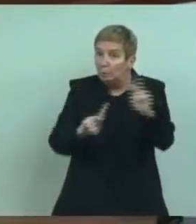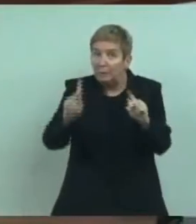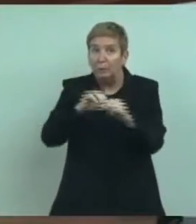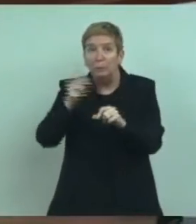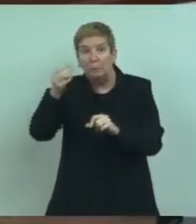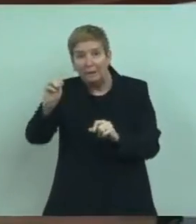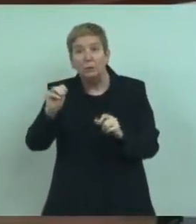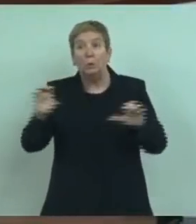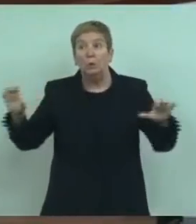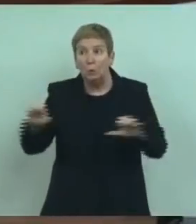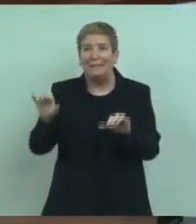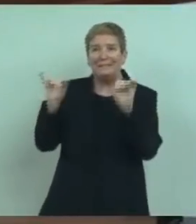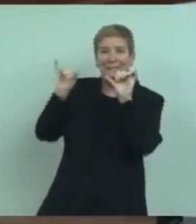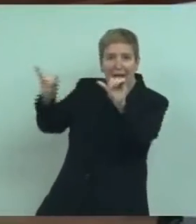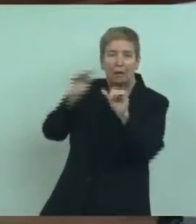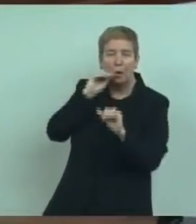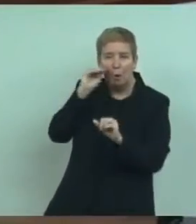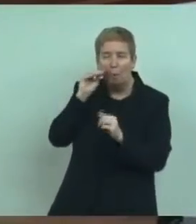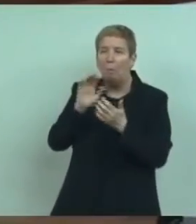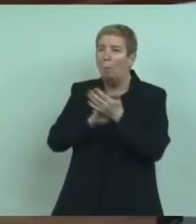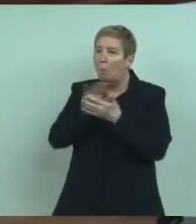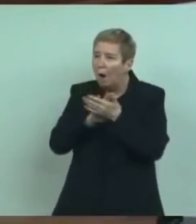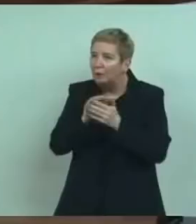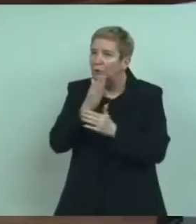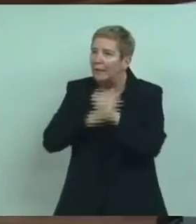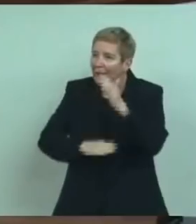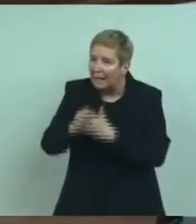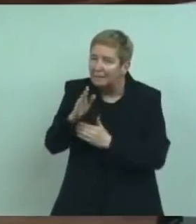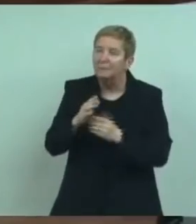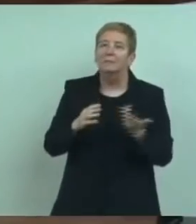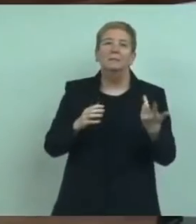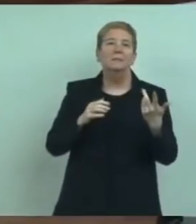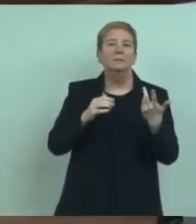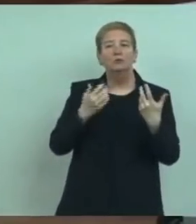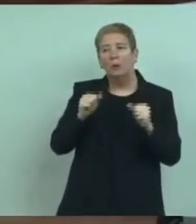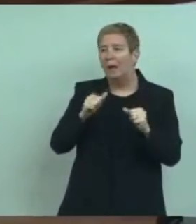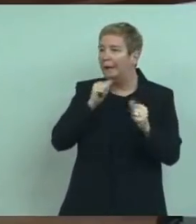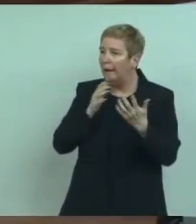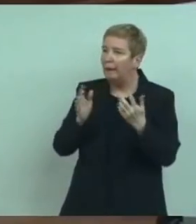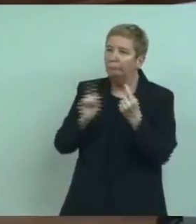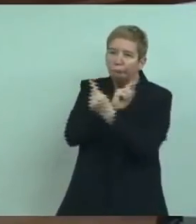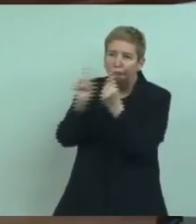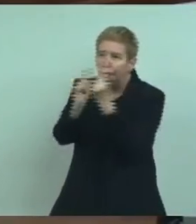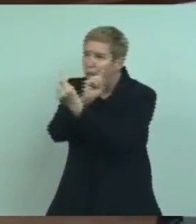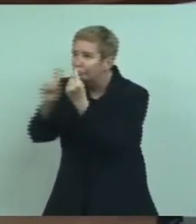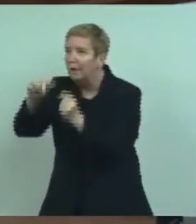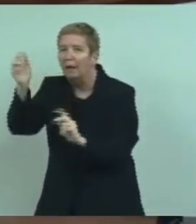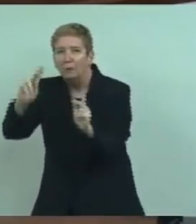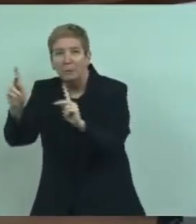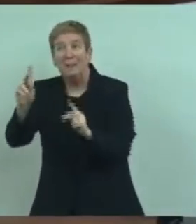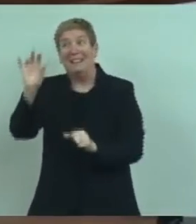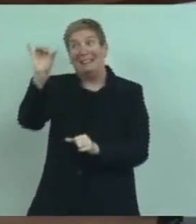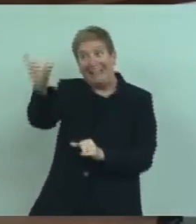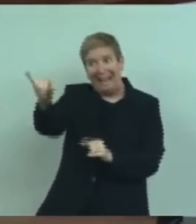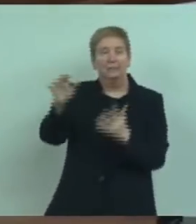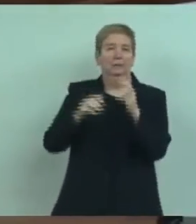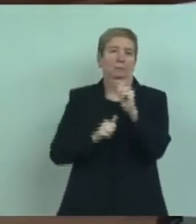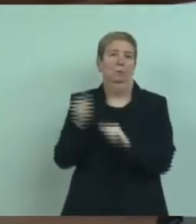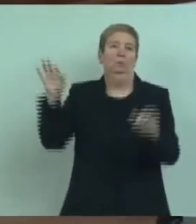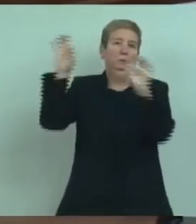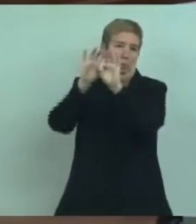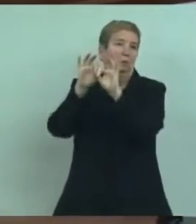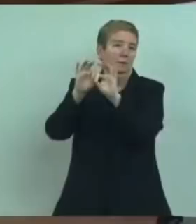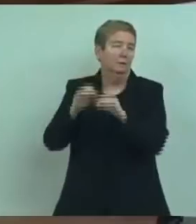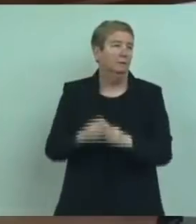stay at home, wash your hands, avoid as much contact as you can with other people, those are the critical interventions.